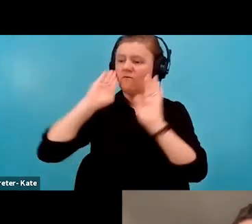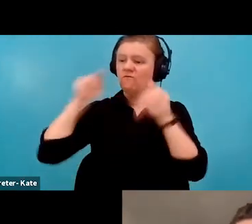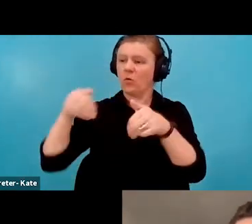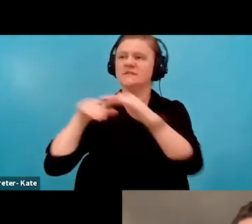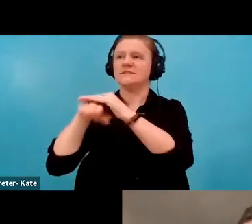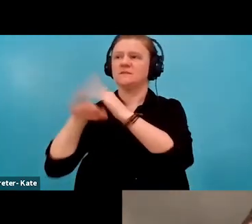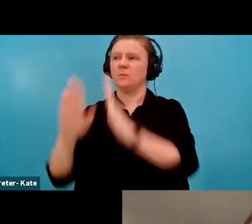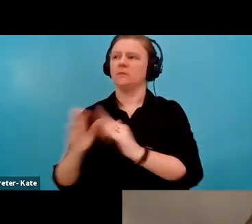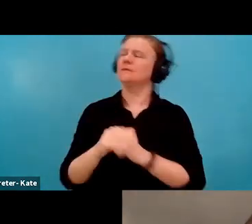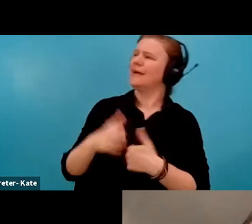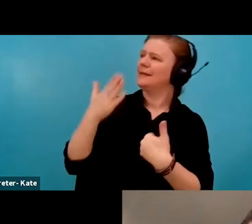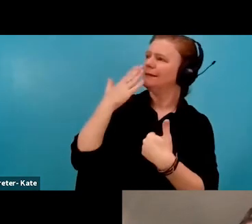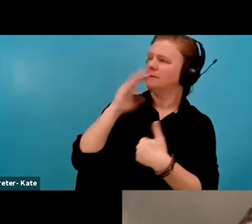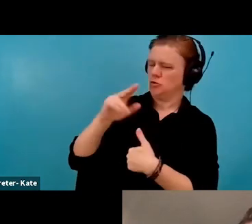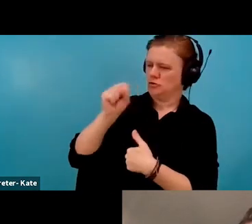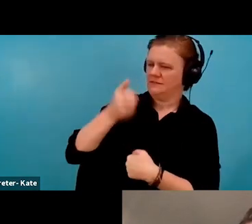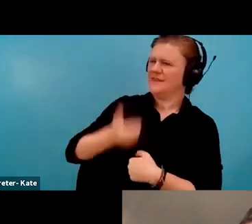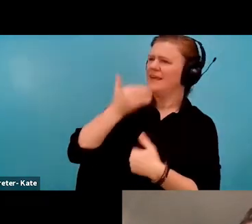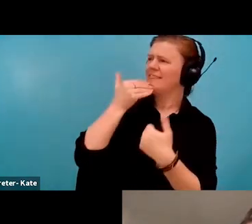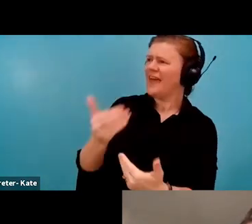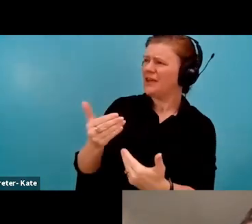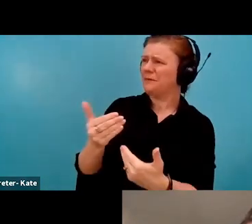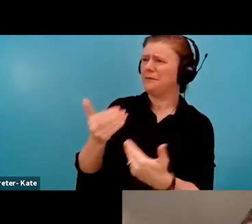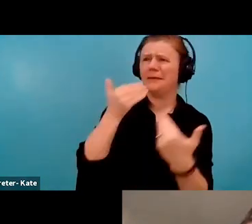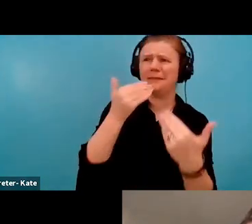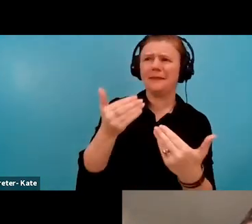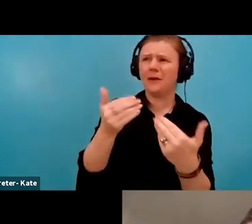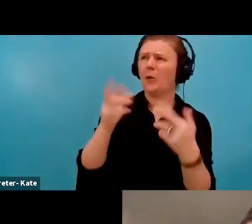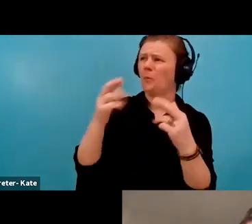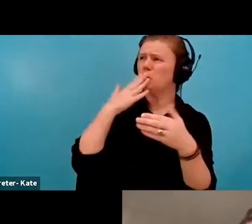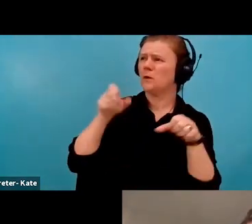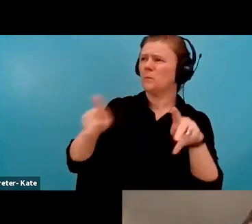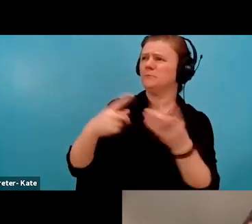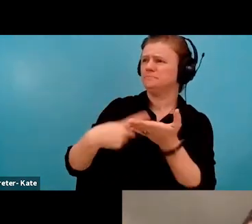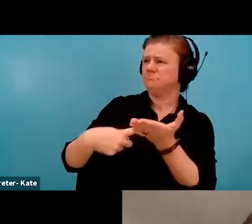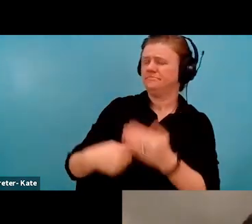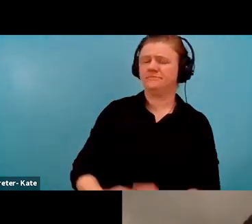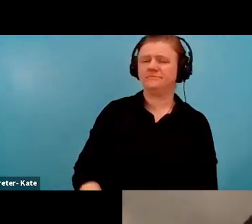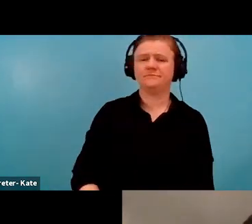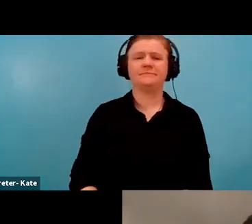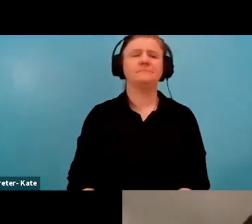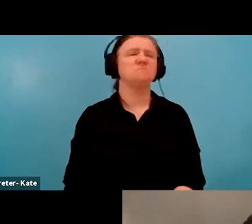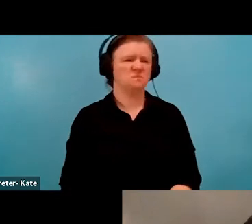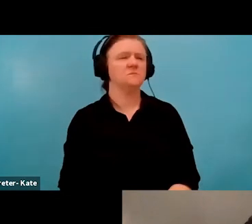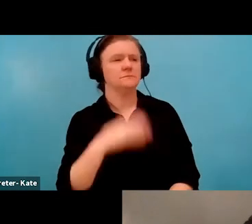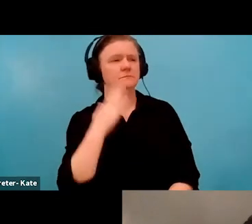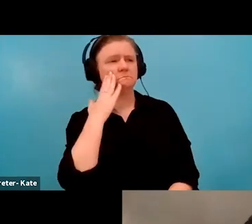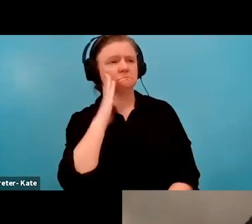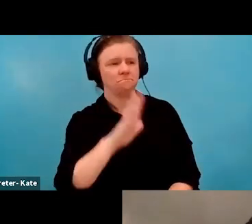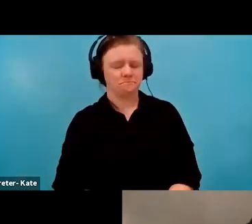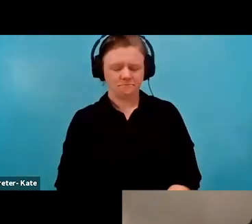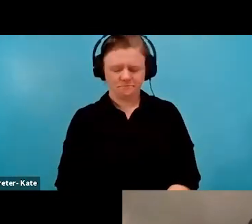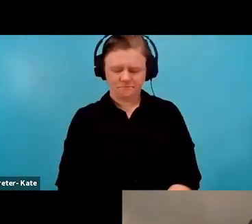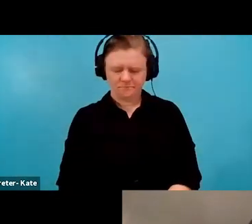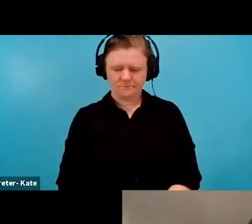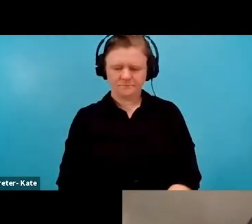Sam. It's great to be here. It's a great privilege to speak to all of y'all, and I hope we have a good discussion. I know that we will. Before we get into